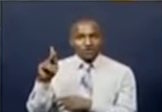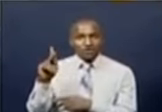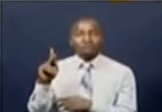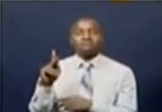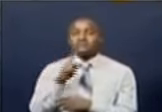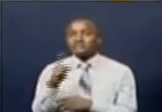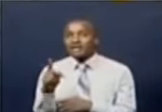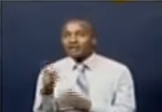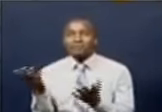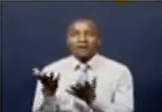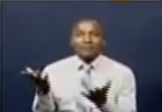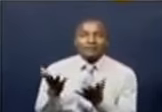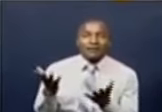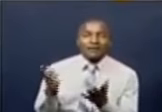should be.